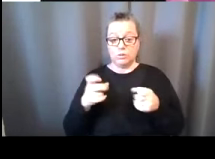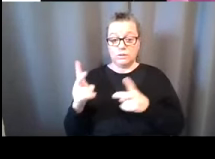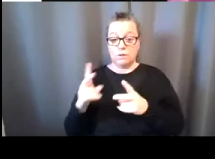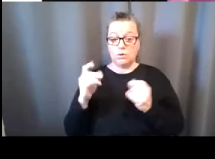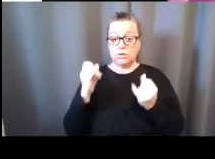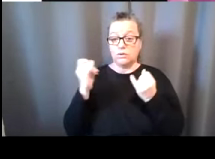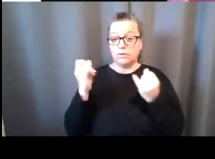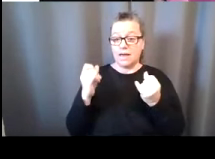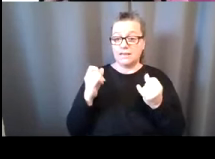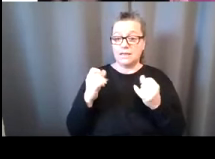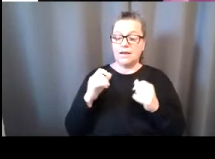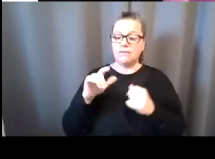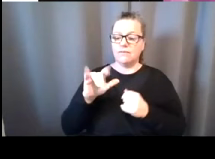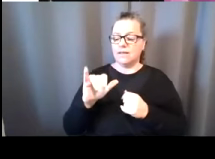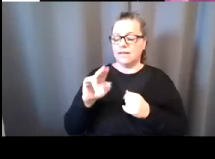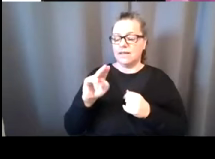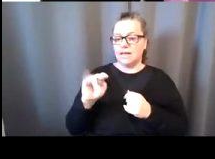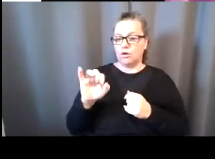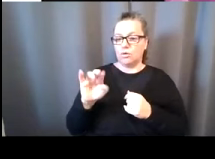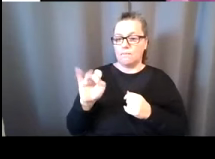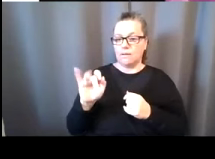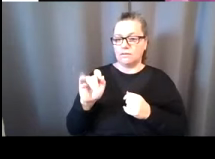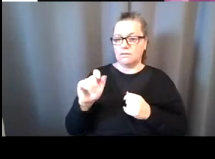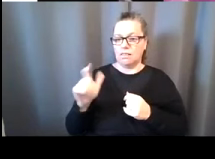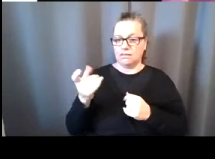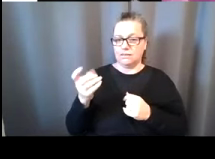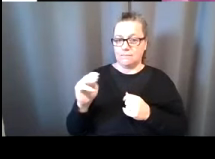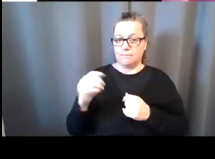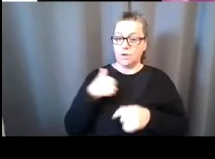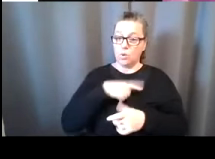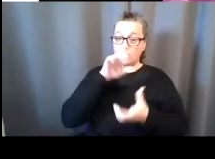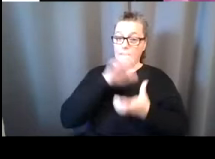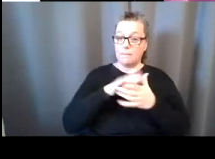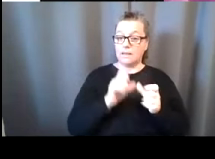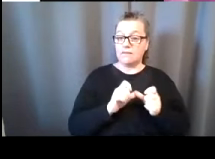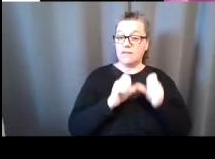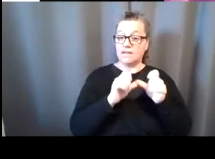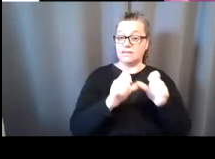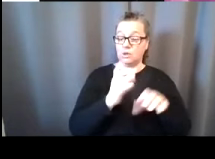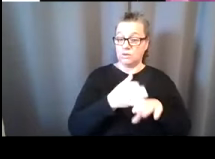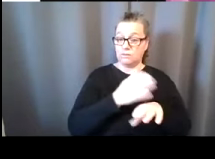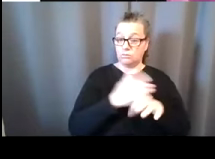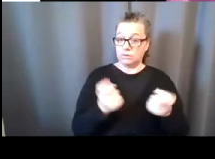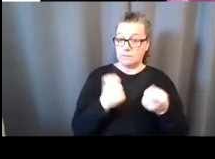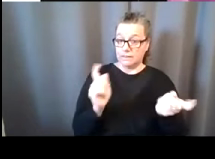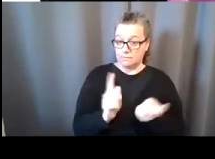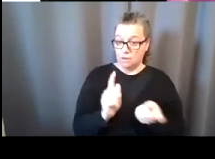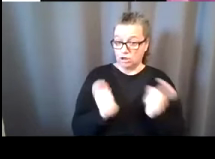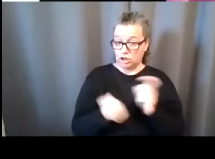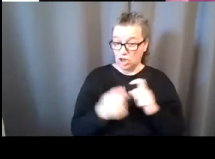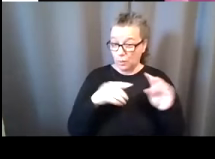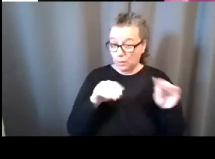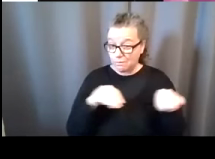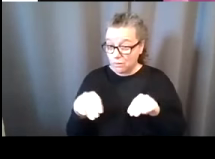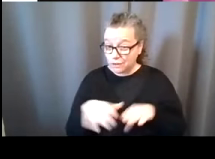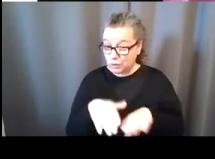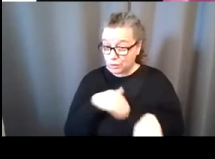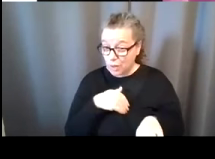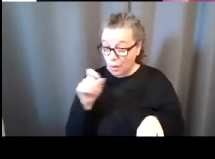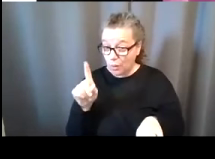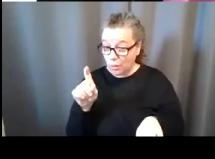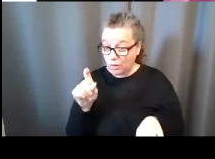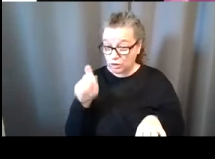of incrementalism. We believe in continuous improvement and celebrating small changes, but are we moving too slow on certain things? And do we need